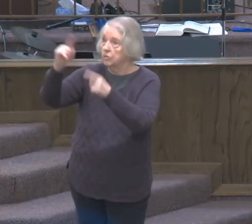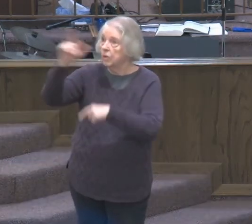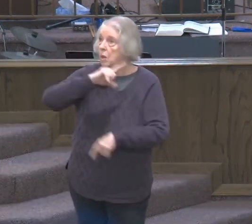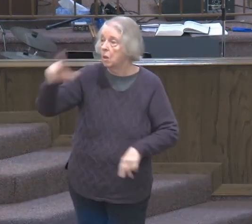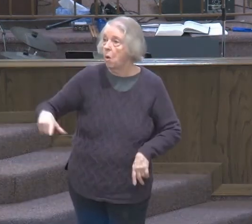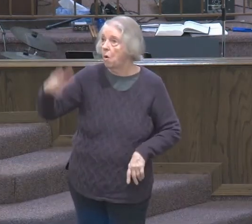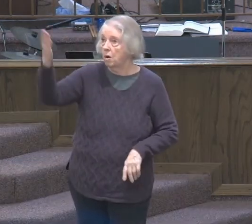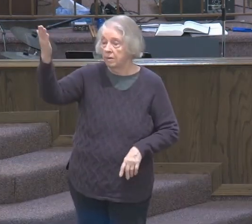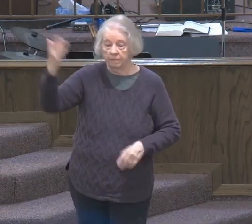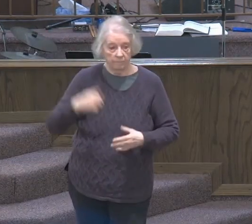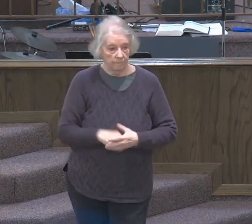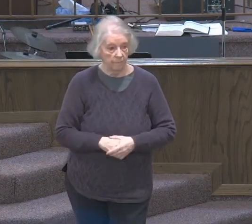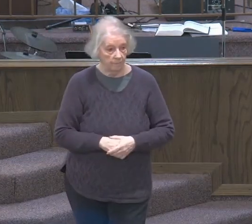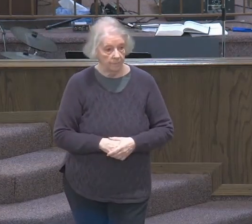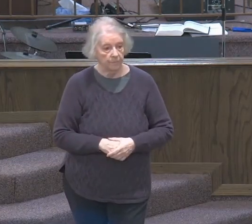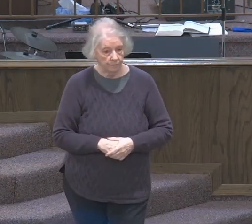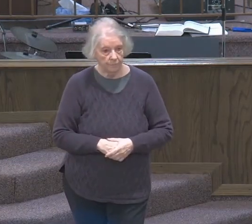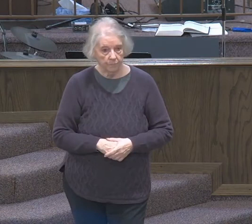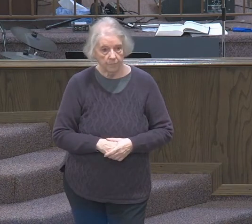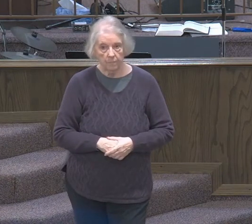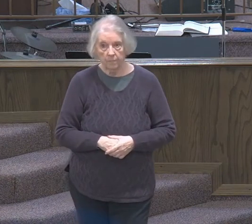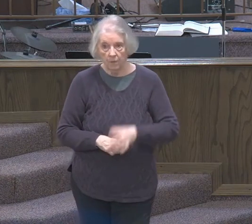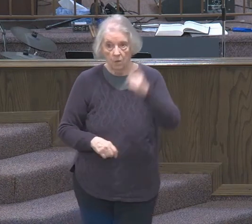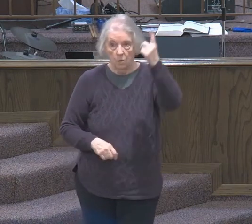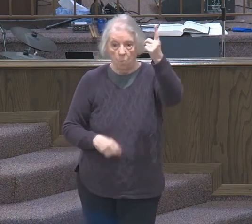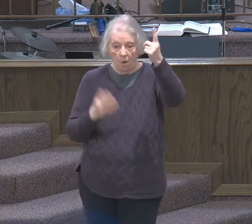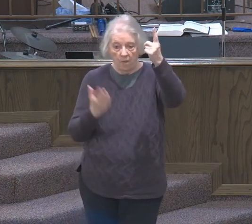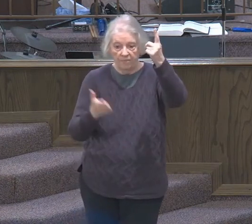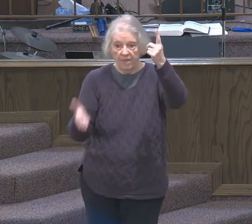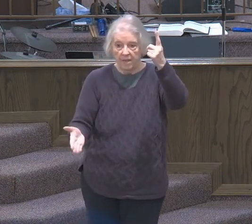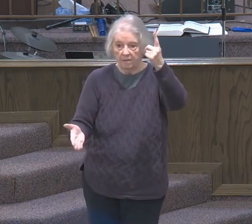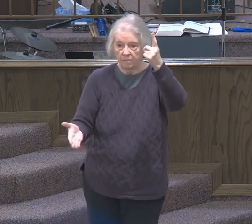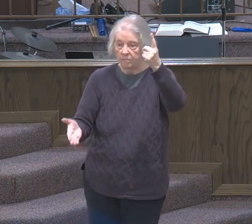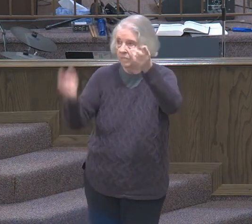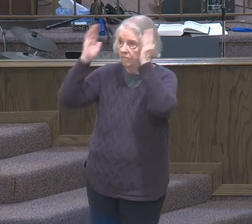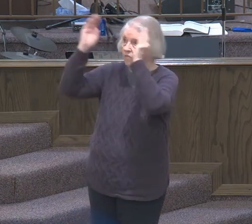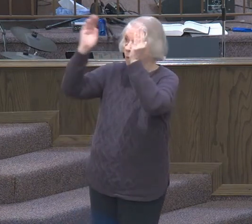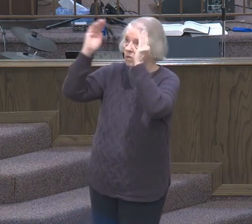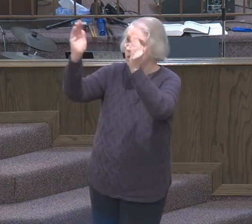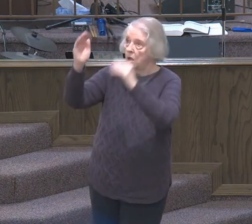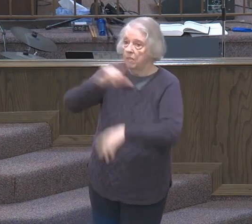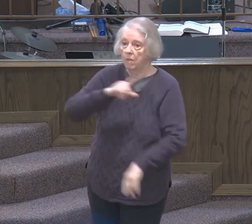him, Jehoshaphat's one thing was to seek the Lord.